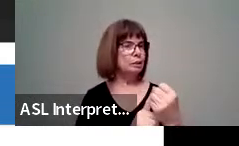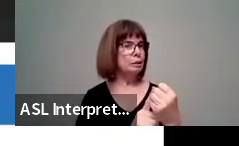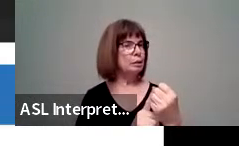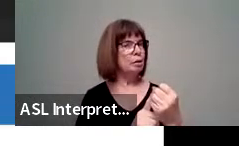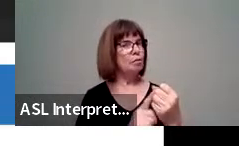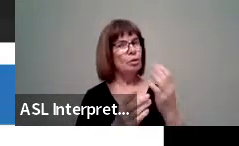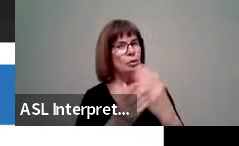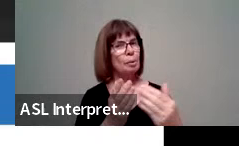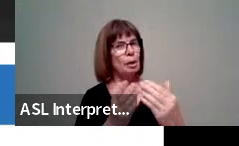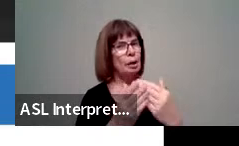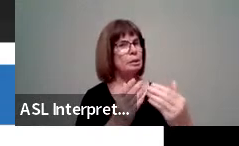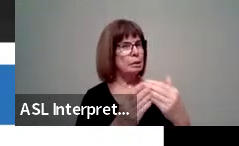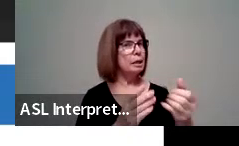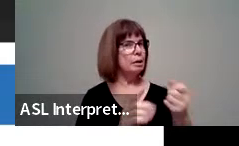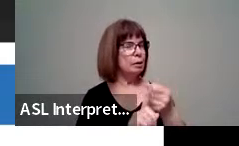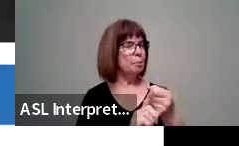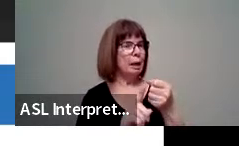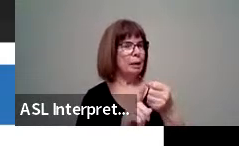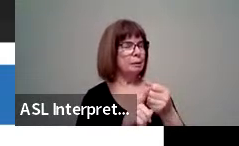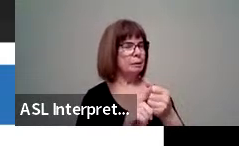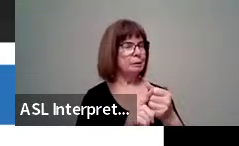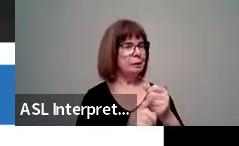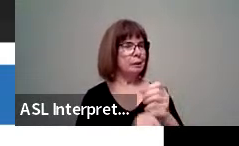that are disproportionately impacted.